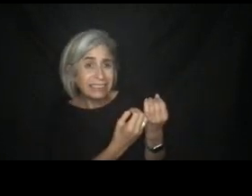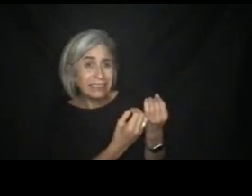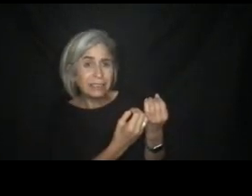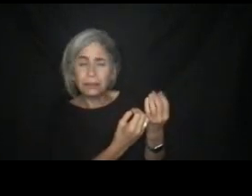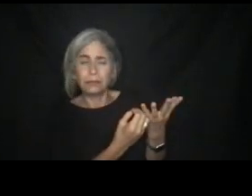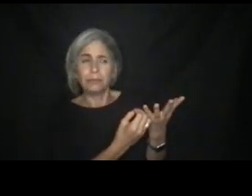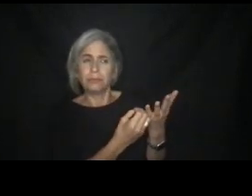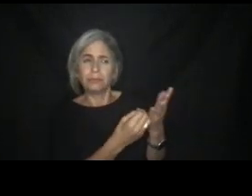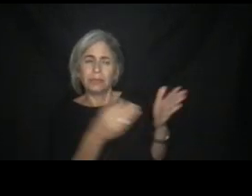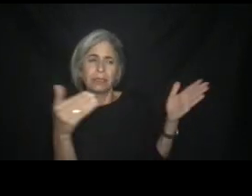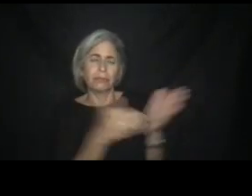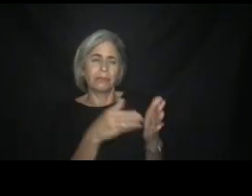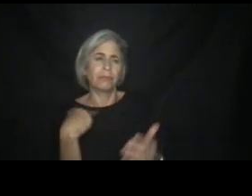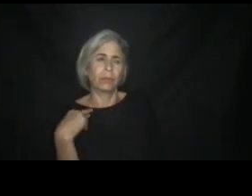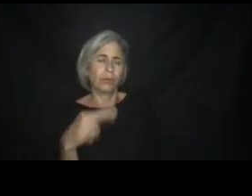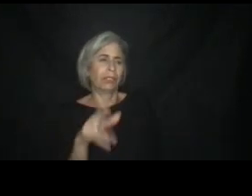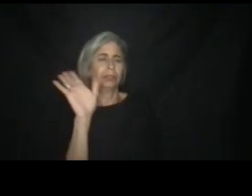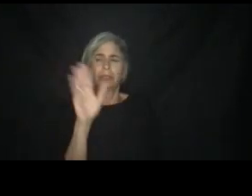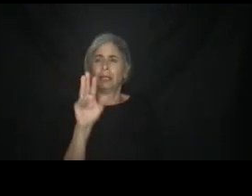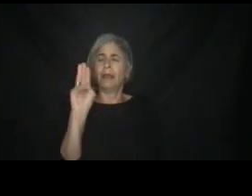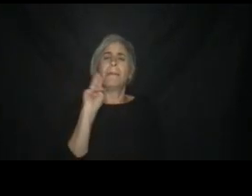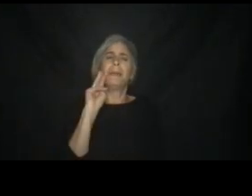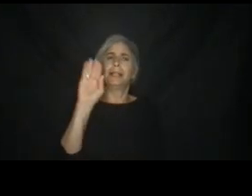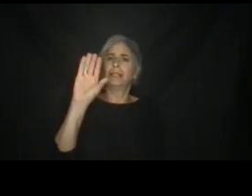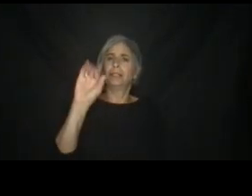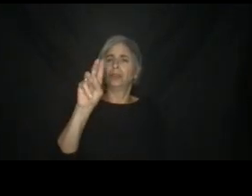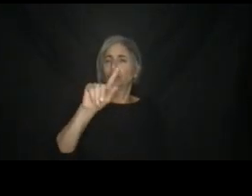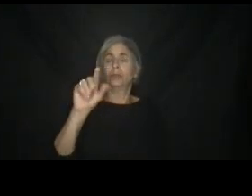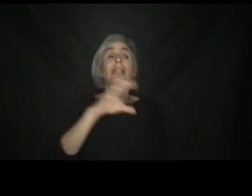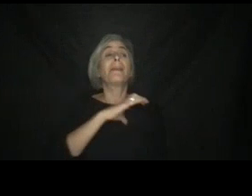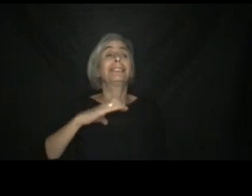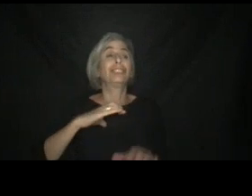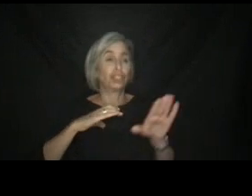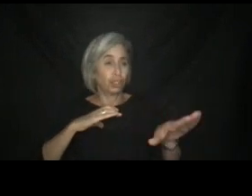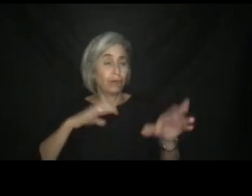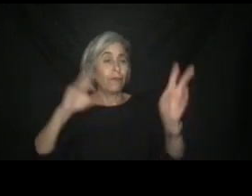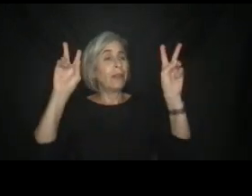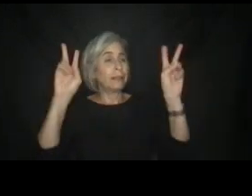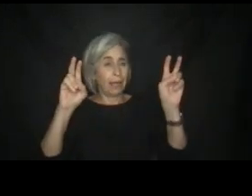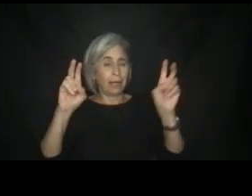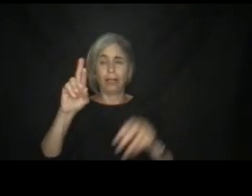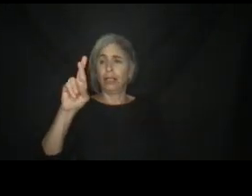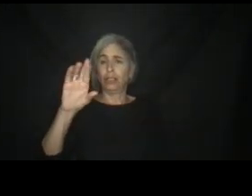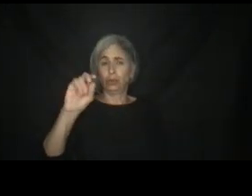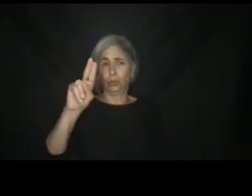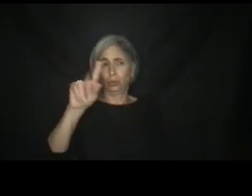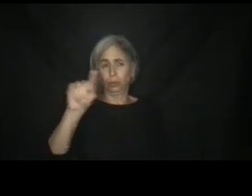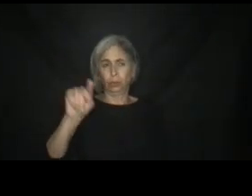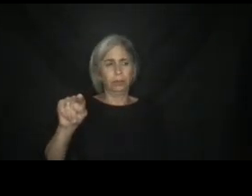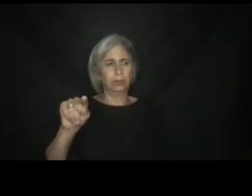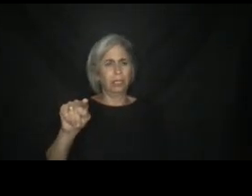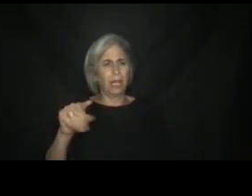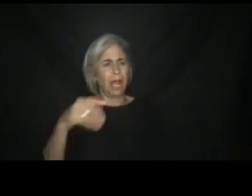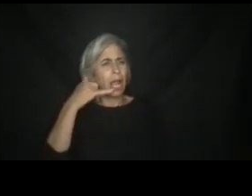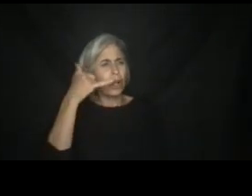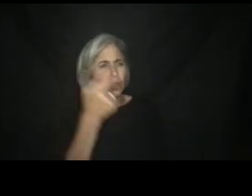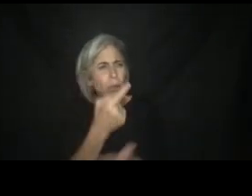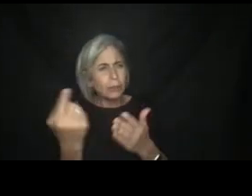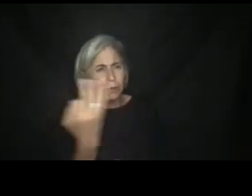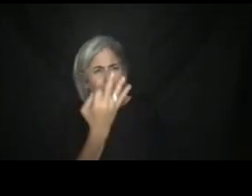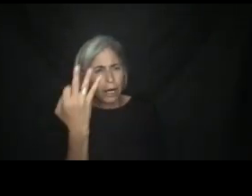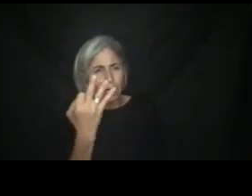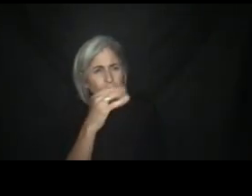Sacrilegious. And Miss Cruz, Commissioner Cruz, for the title. I phoned you last Friday. When am